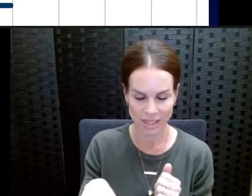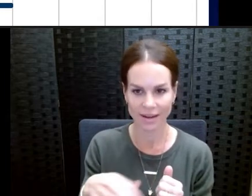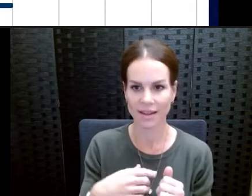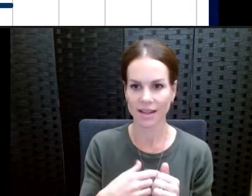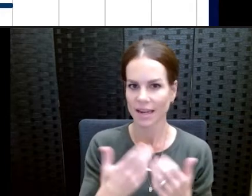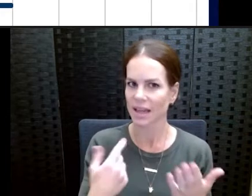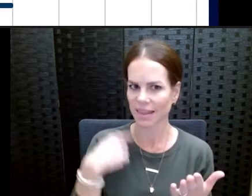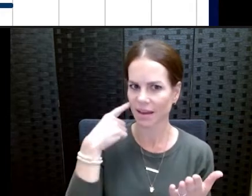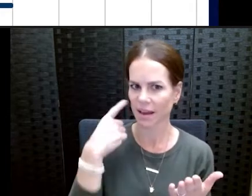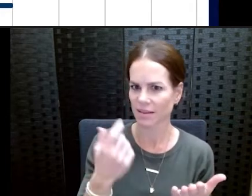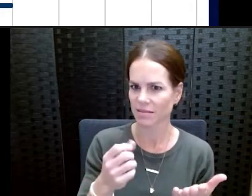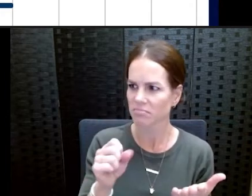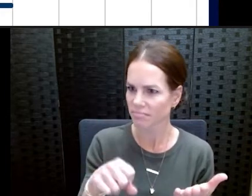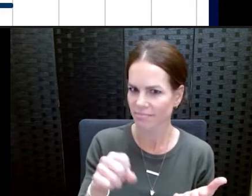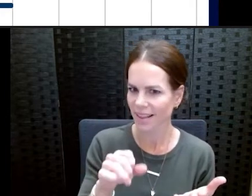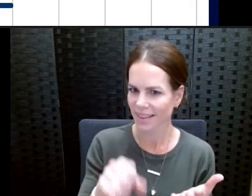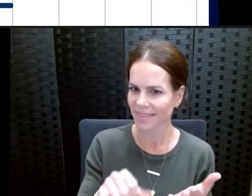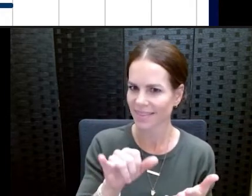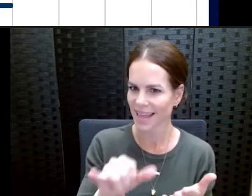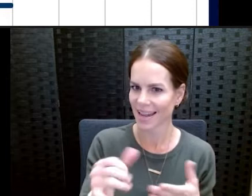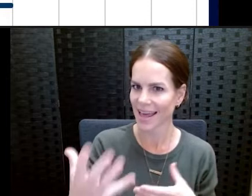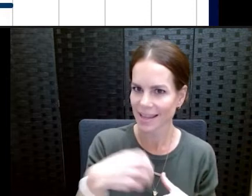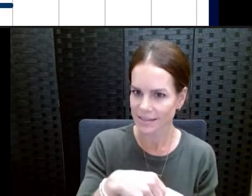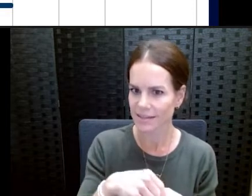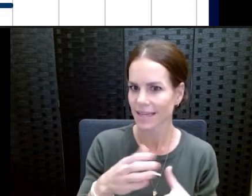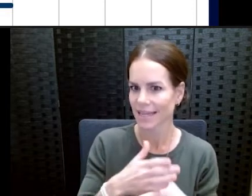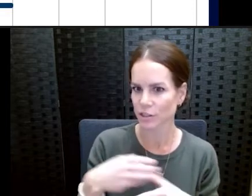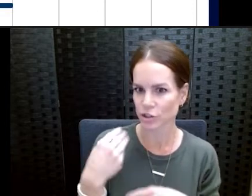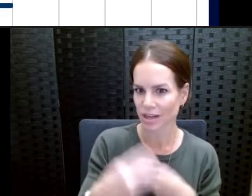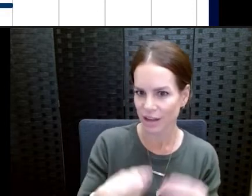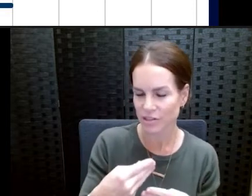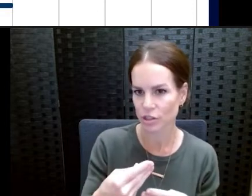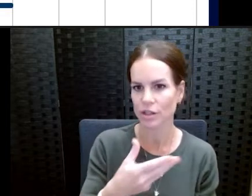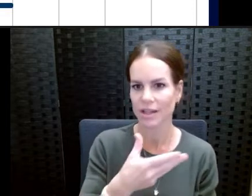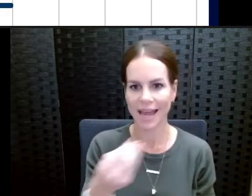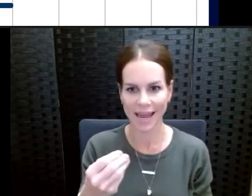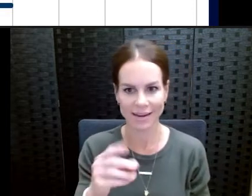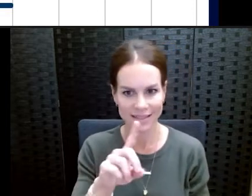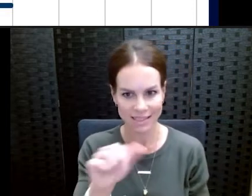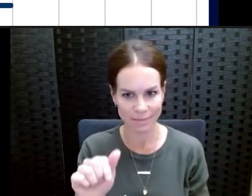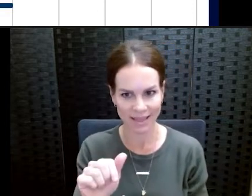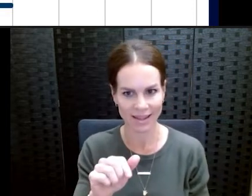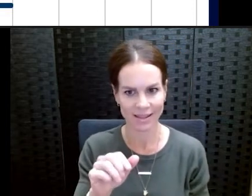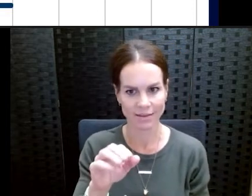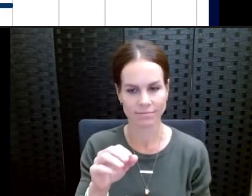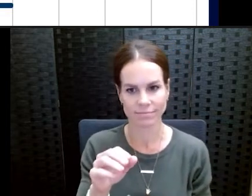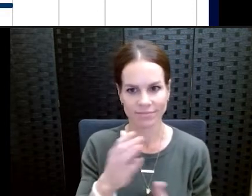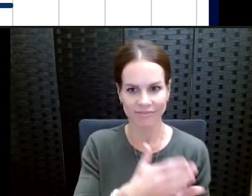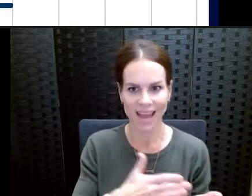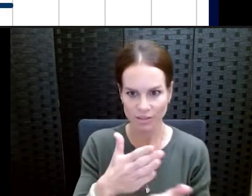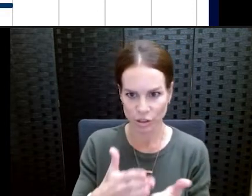I worked with families who had deaf children. And I thought, that would be included as